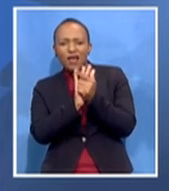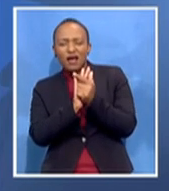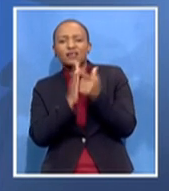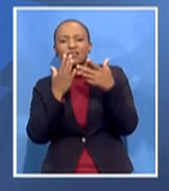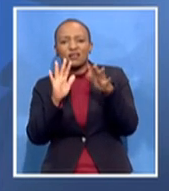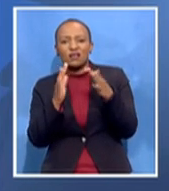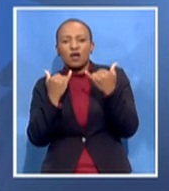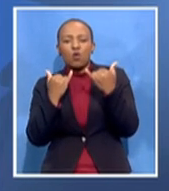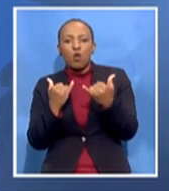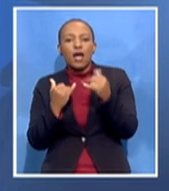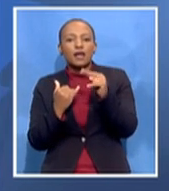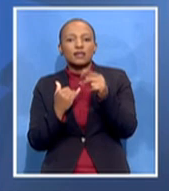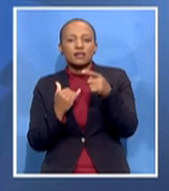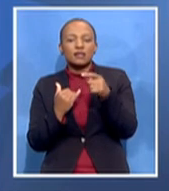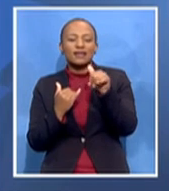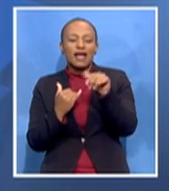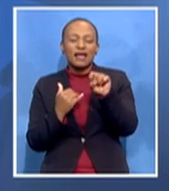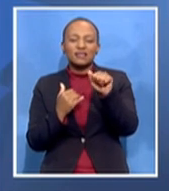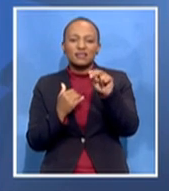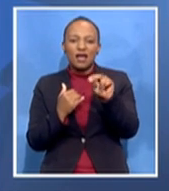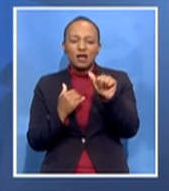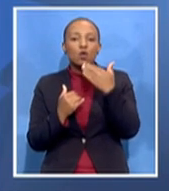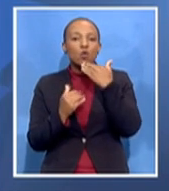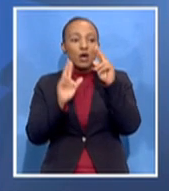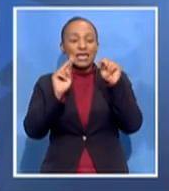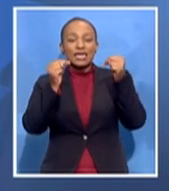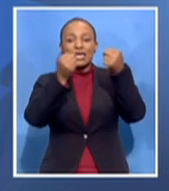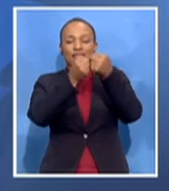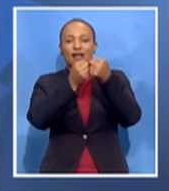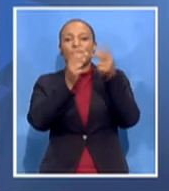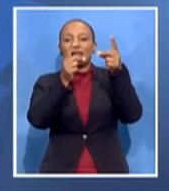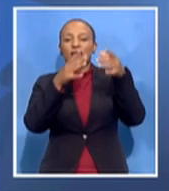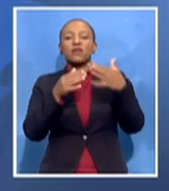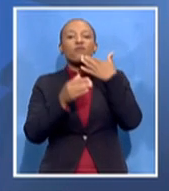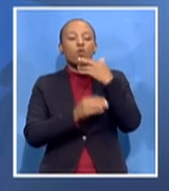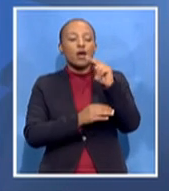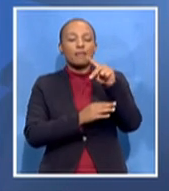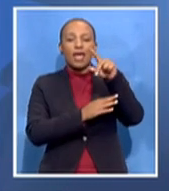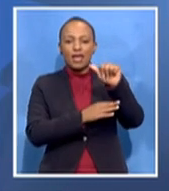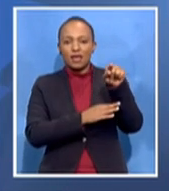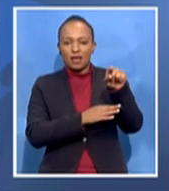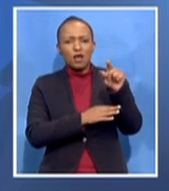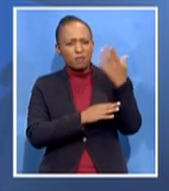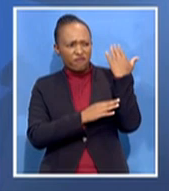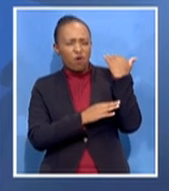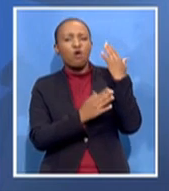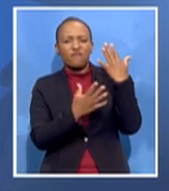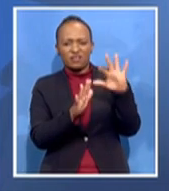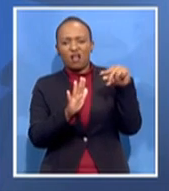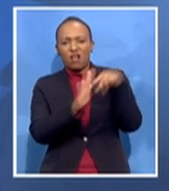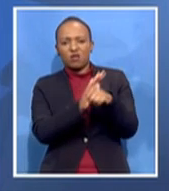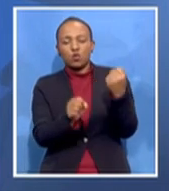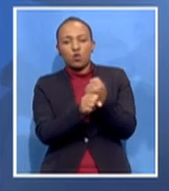our National Director of Public Prosecutions, because that is a matter which carries a 15-year sentence, and